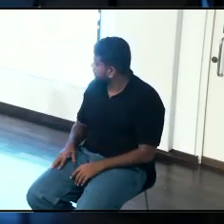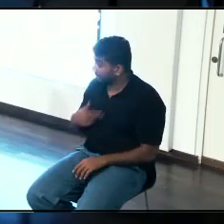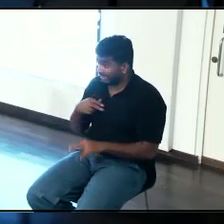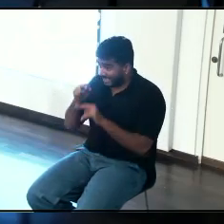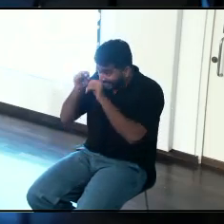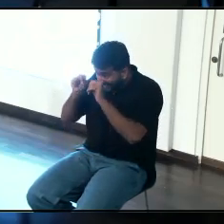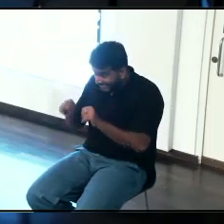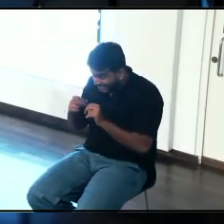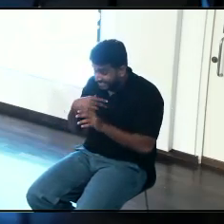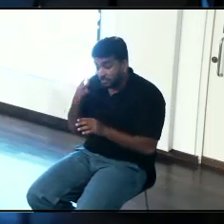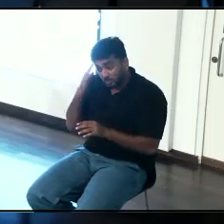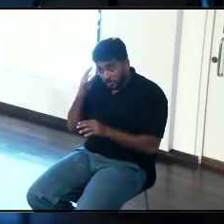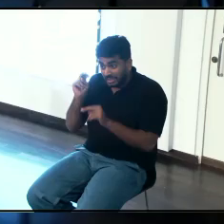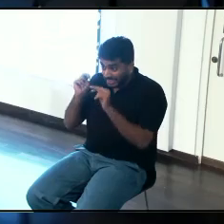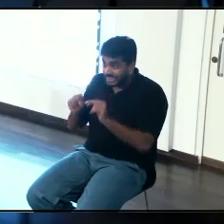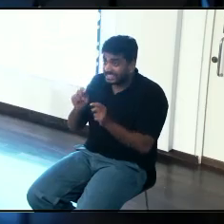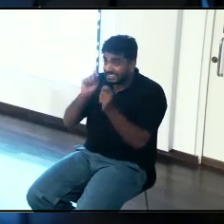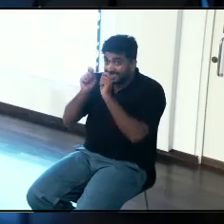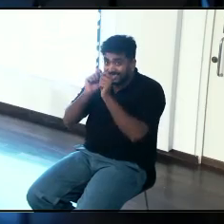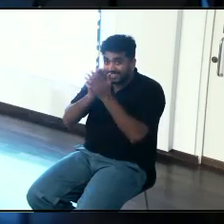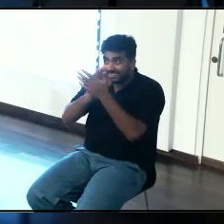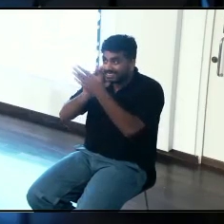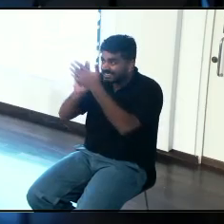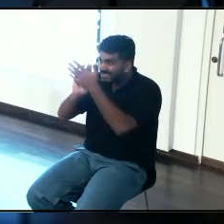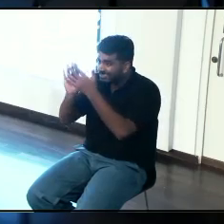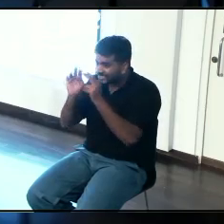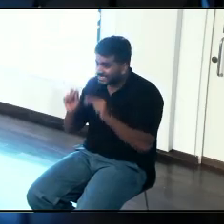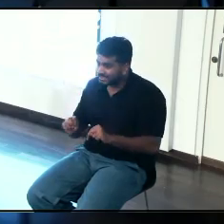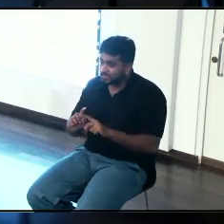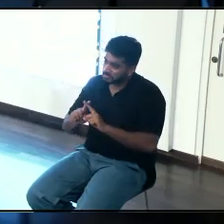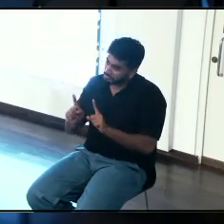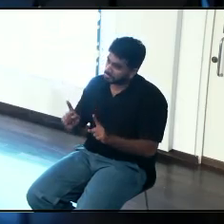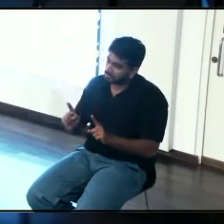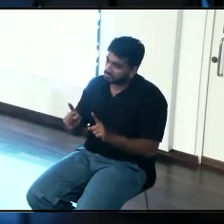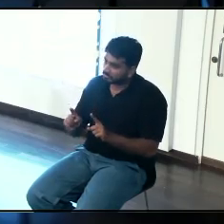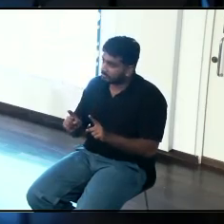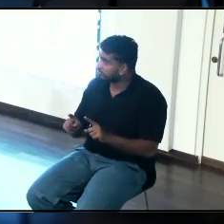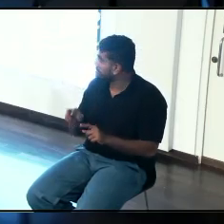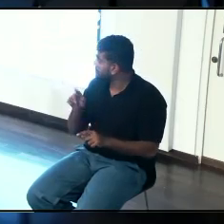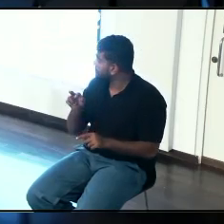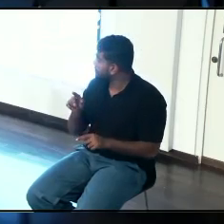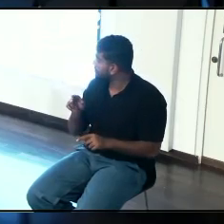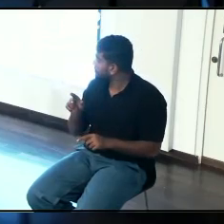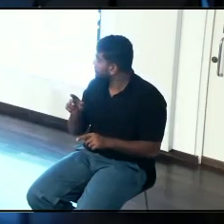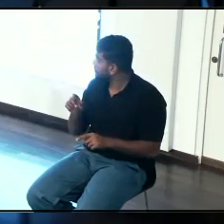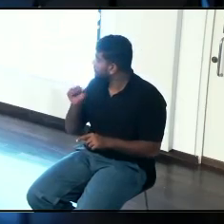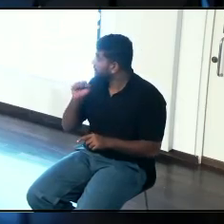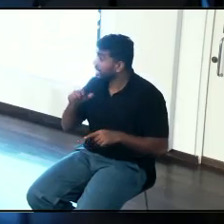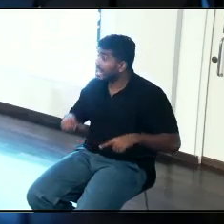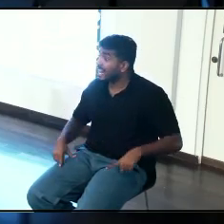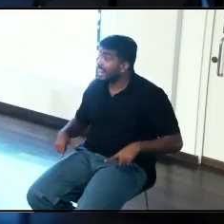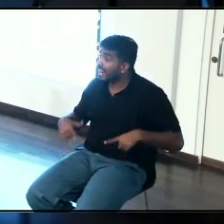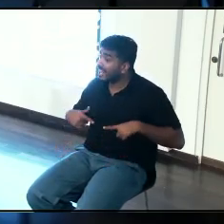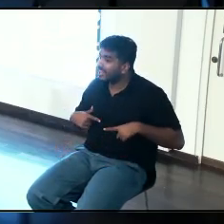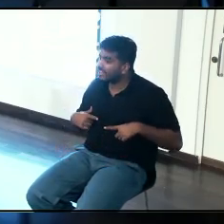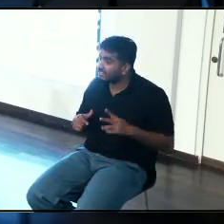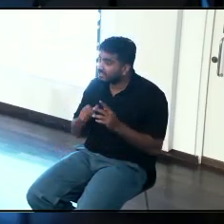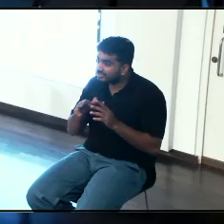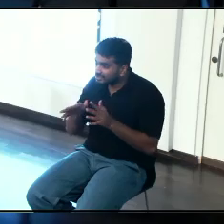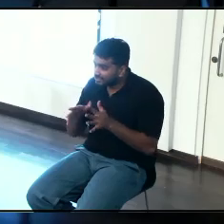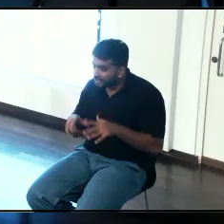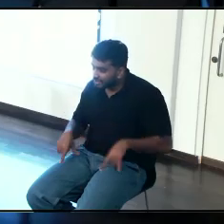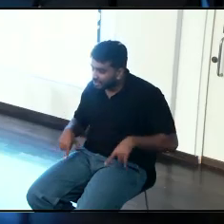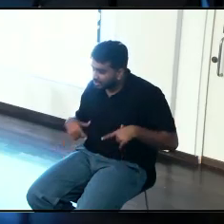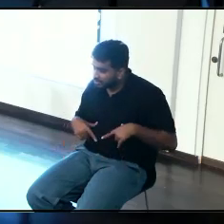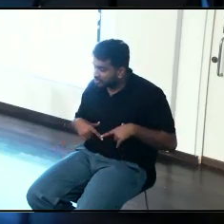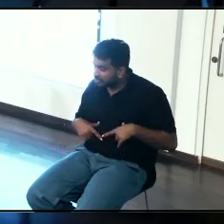lot of, renovation and whatever, because that would mean I would disturb their way of life. And that really sort